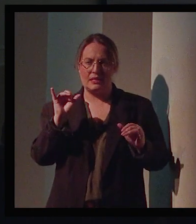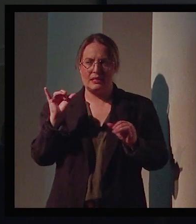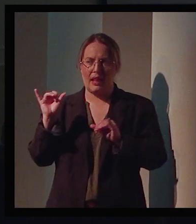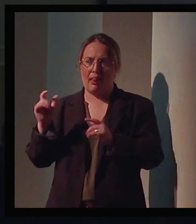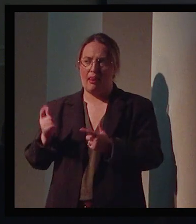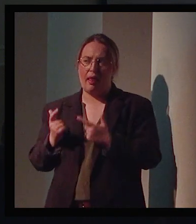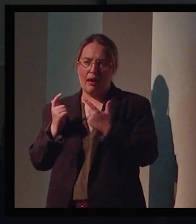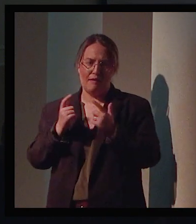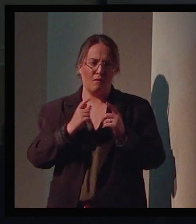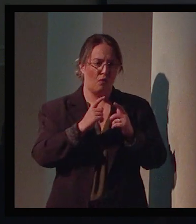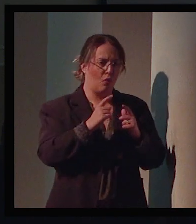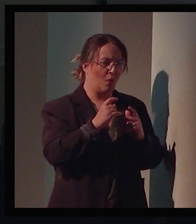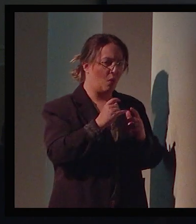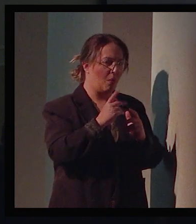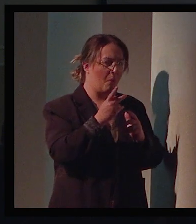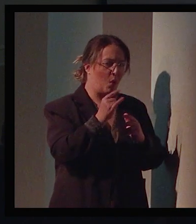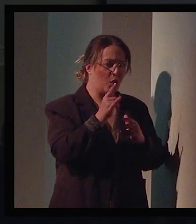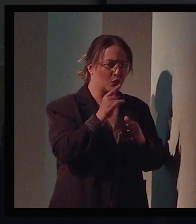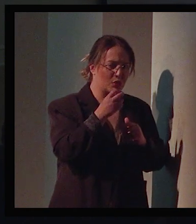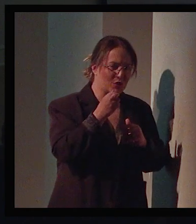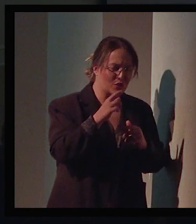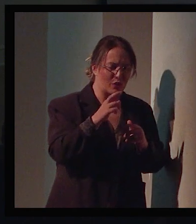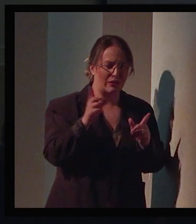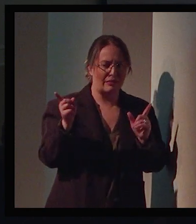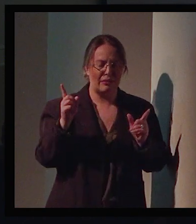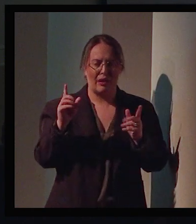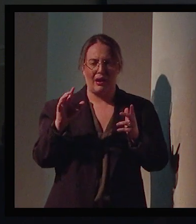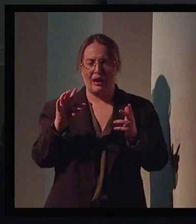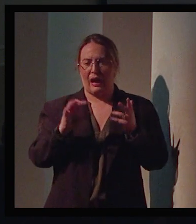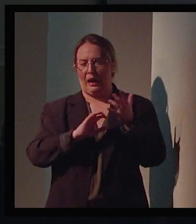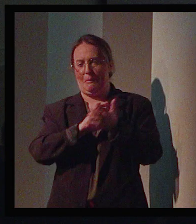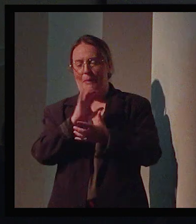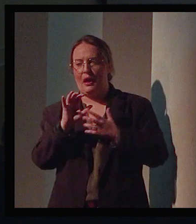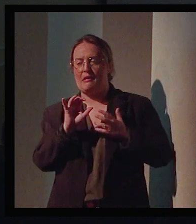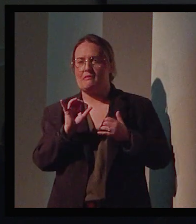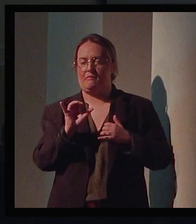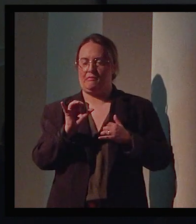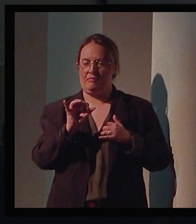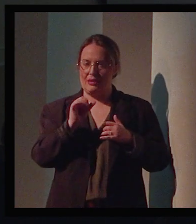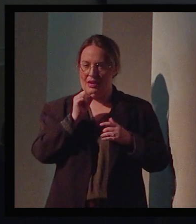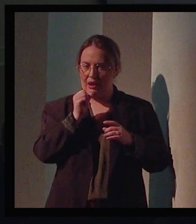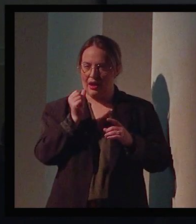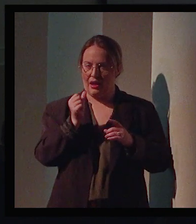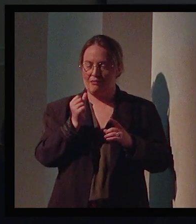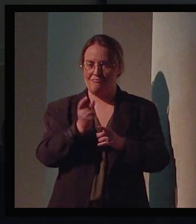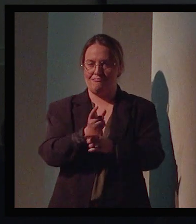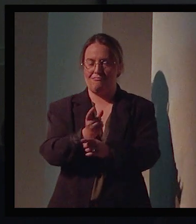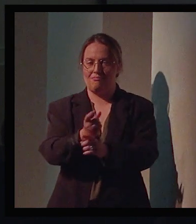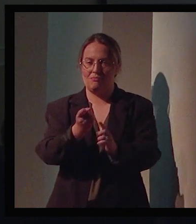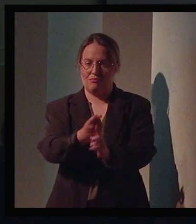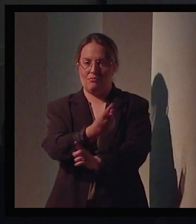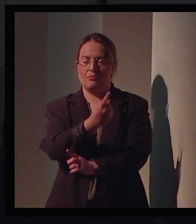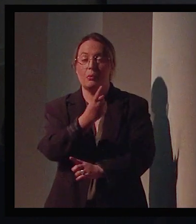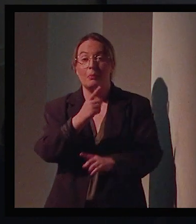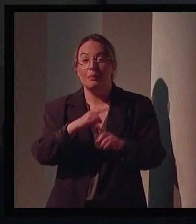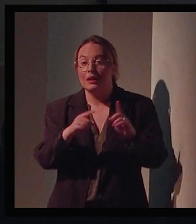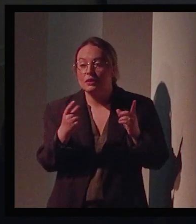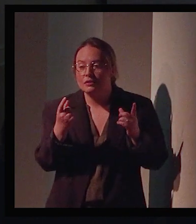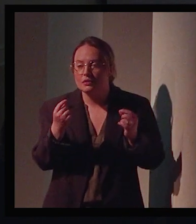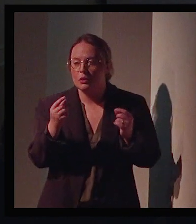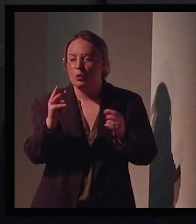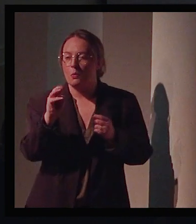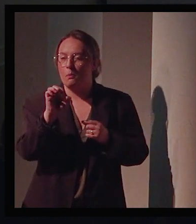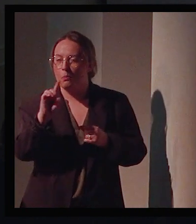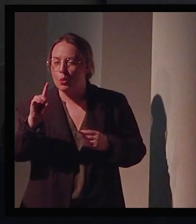and there is really no easy explanation of the picture. But what it does, however, is capture a mood